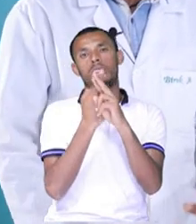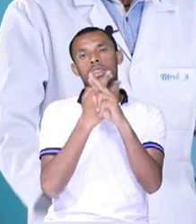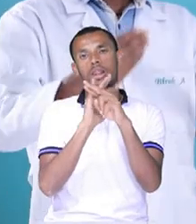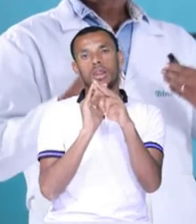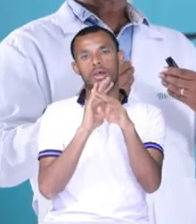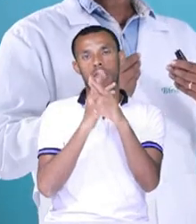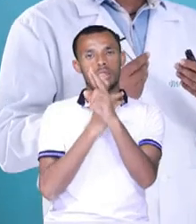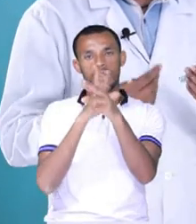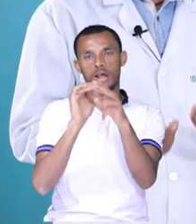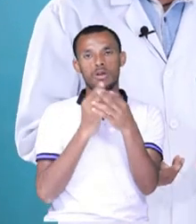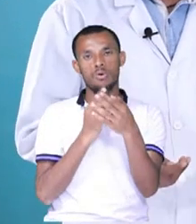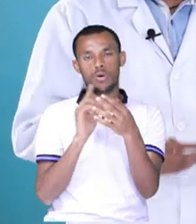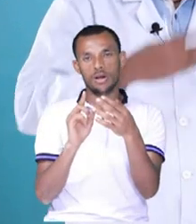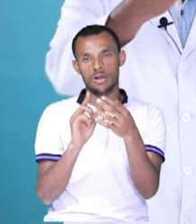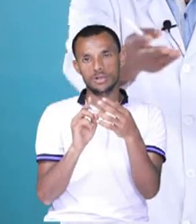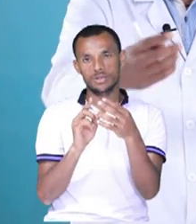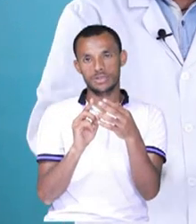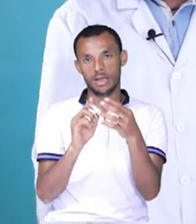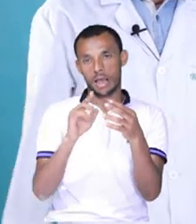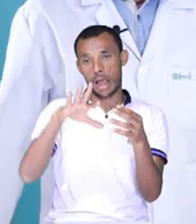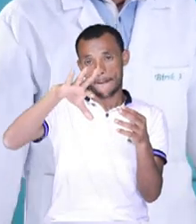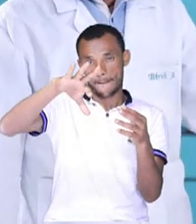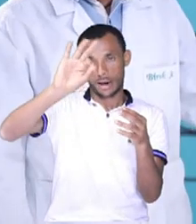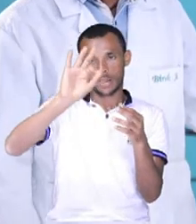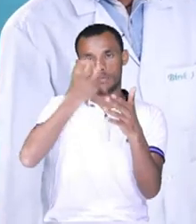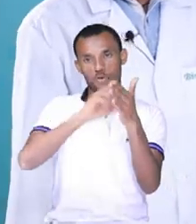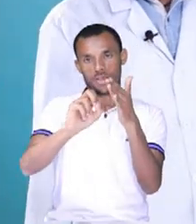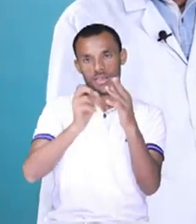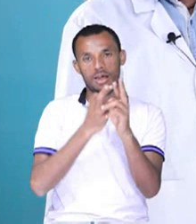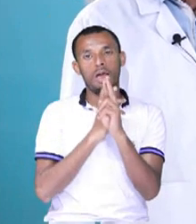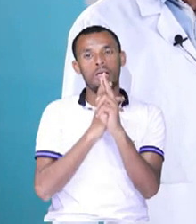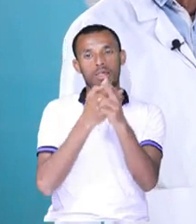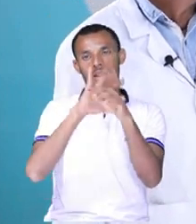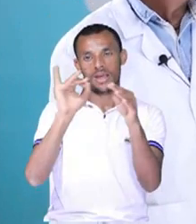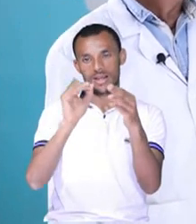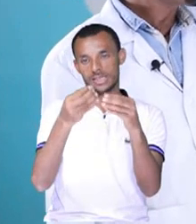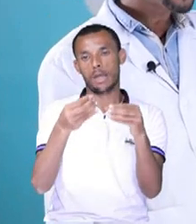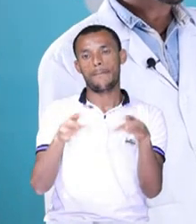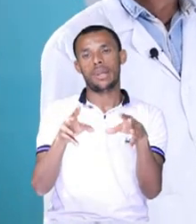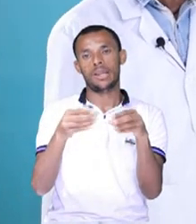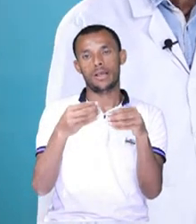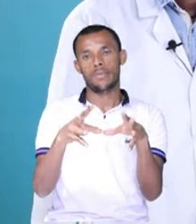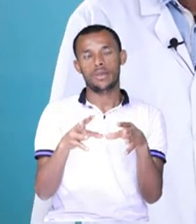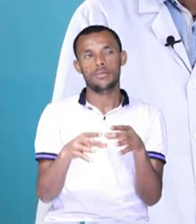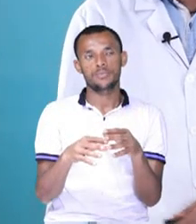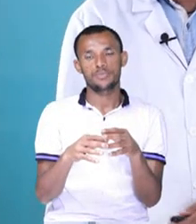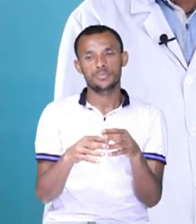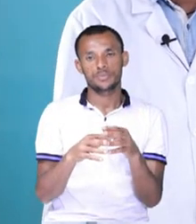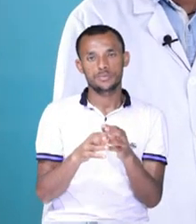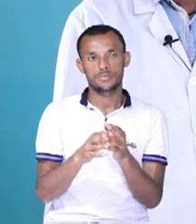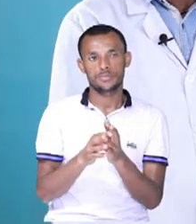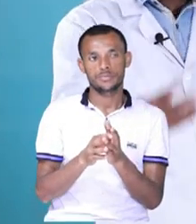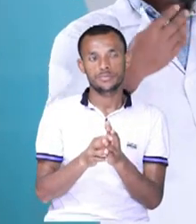product. Disappearance for reactant, appearance is for product. The disappearance of the reactants and appearance for